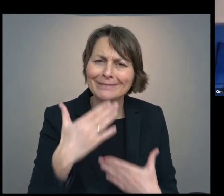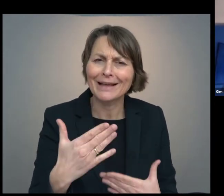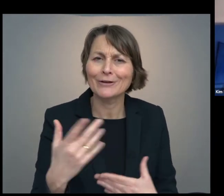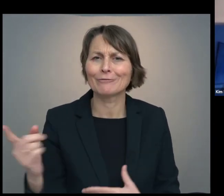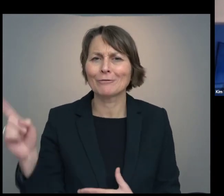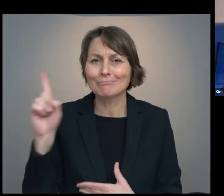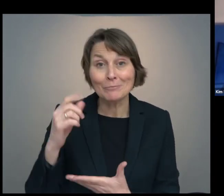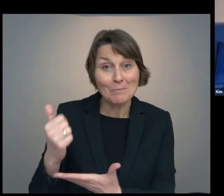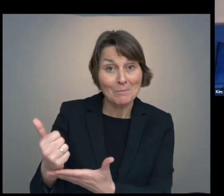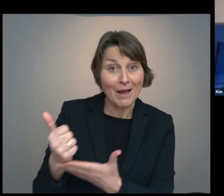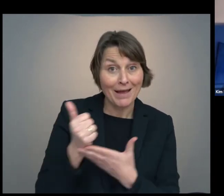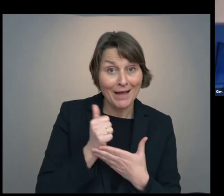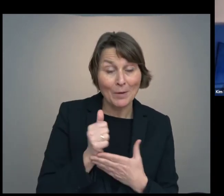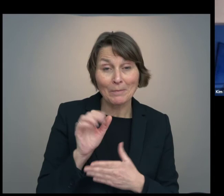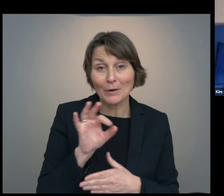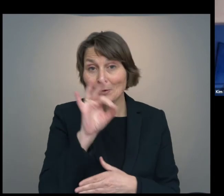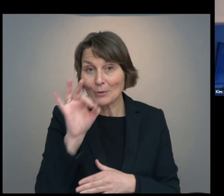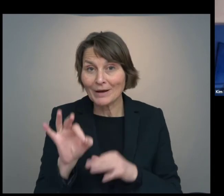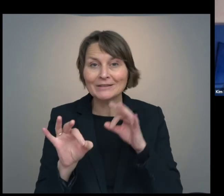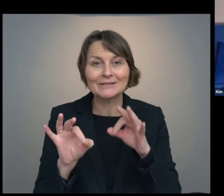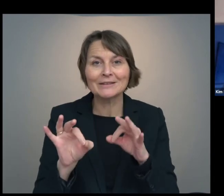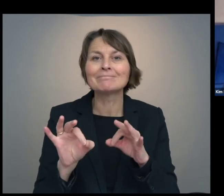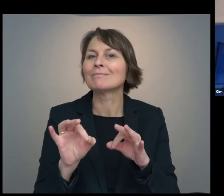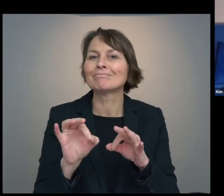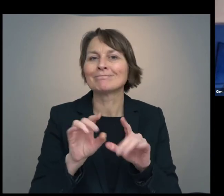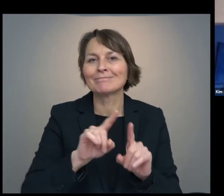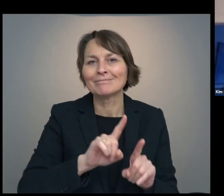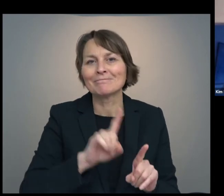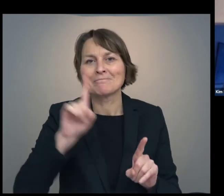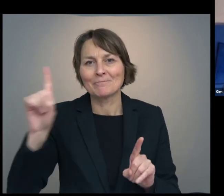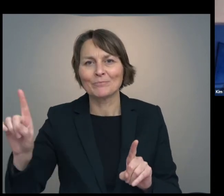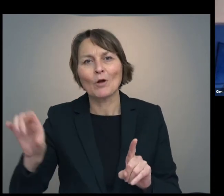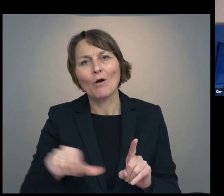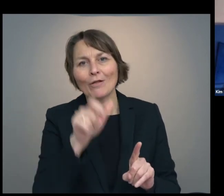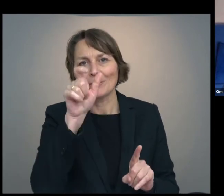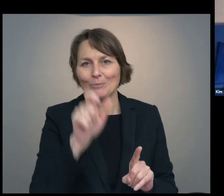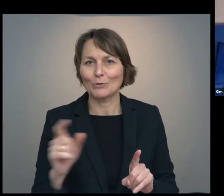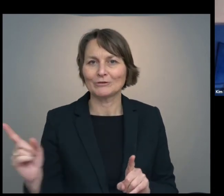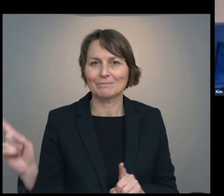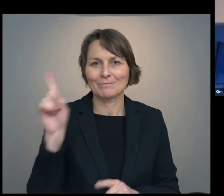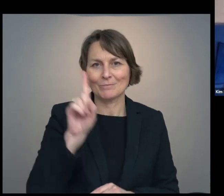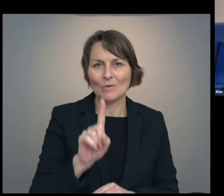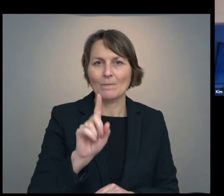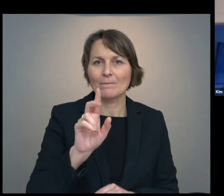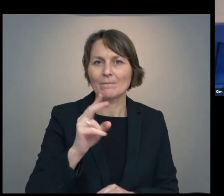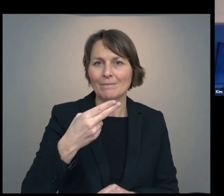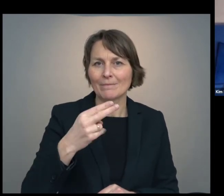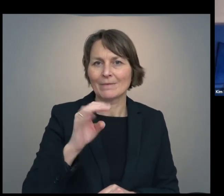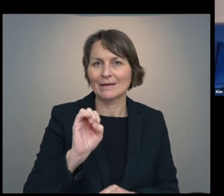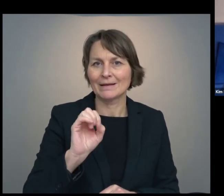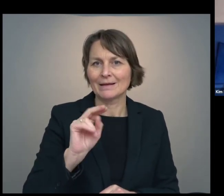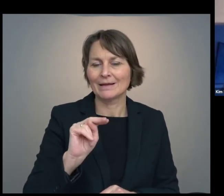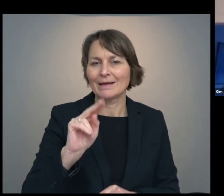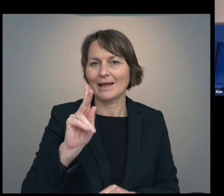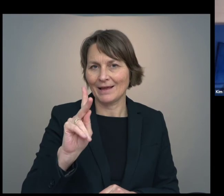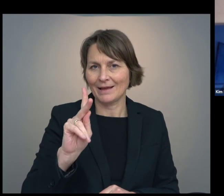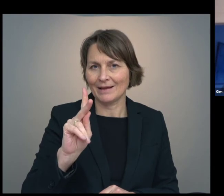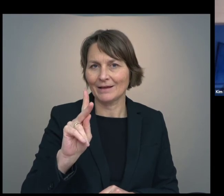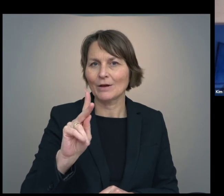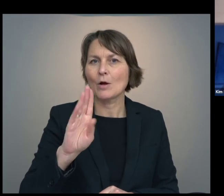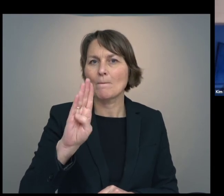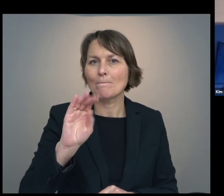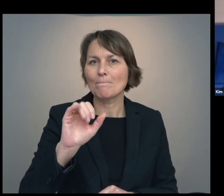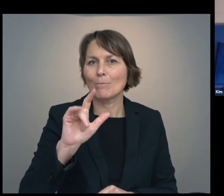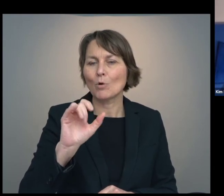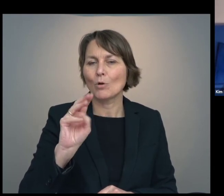us with your presence today, and with help with questions, we will have Henk Polman, who's also an MVP, Umbraco